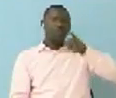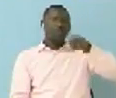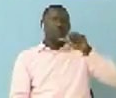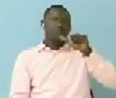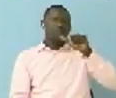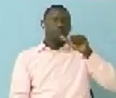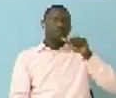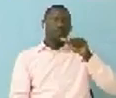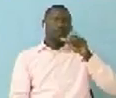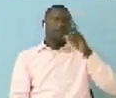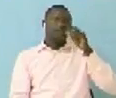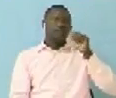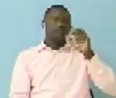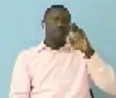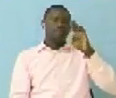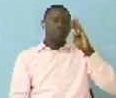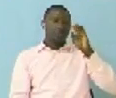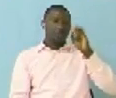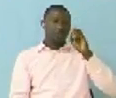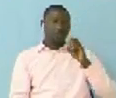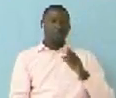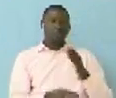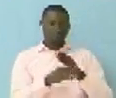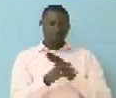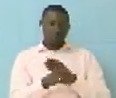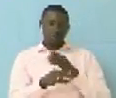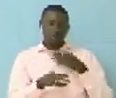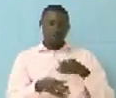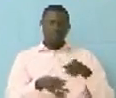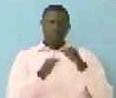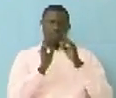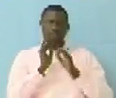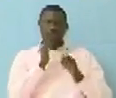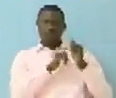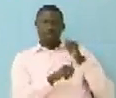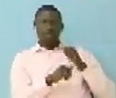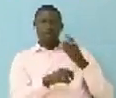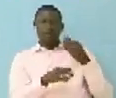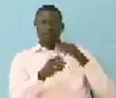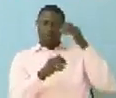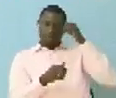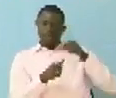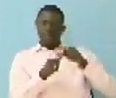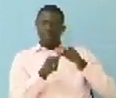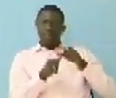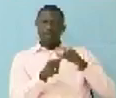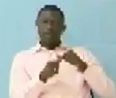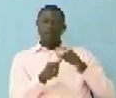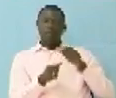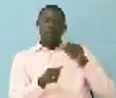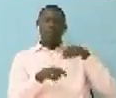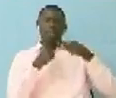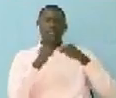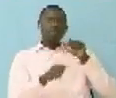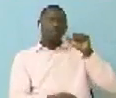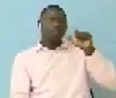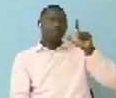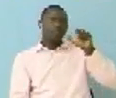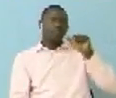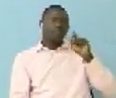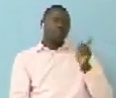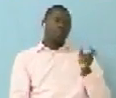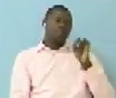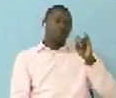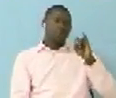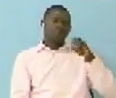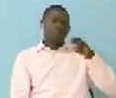let me just take you back, if you don't mind, yes, to the Alaji Martin situation in the room. Yes, Chair.